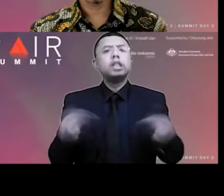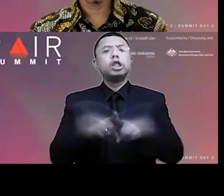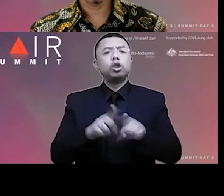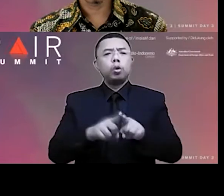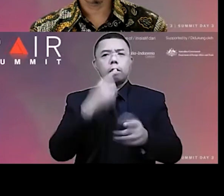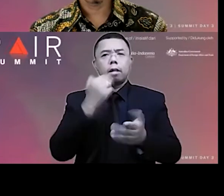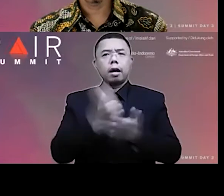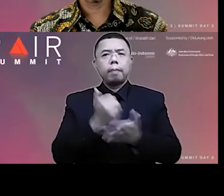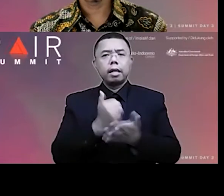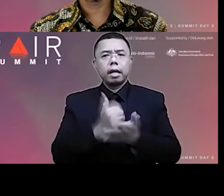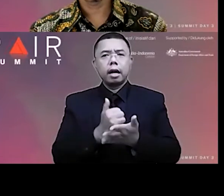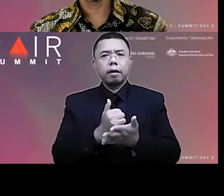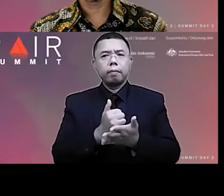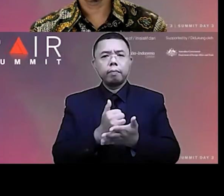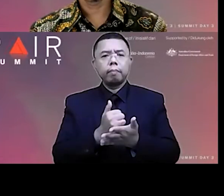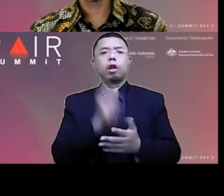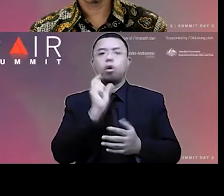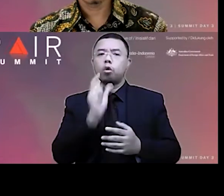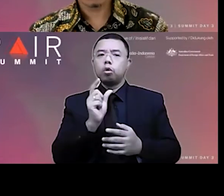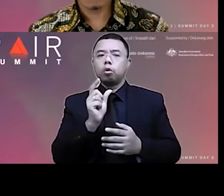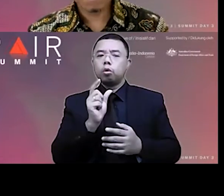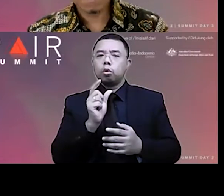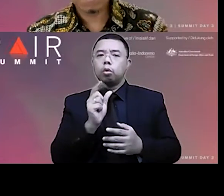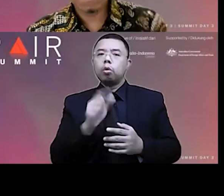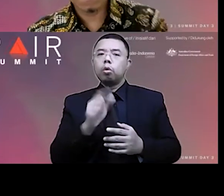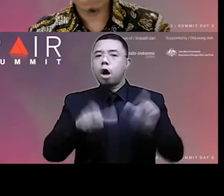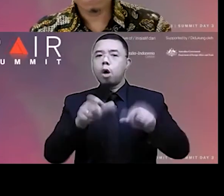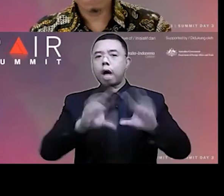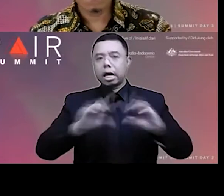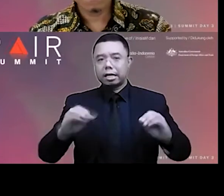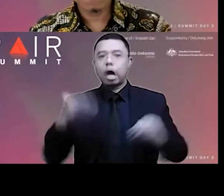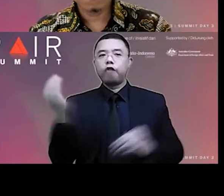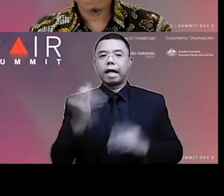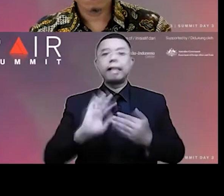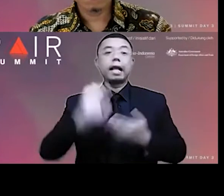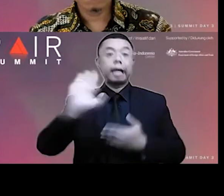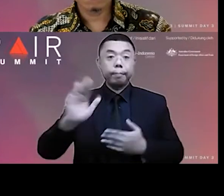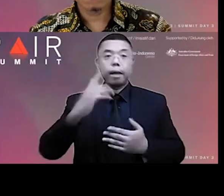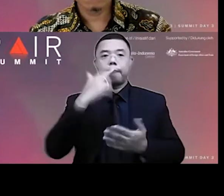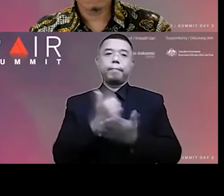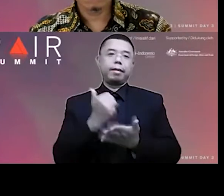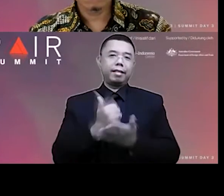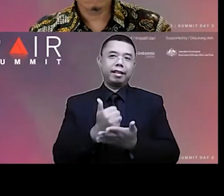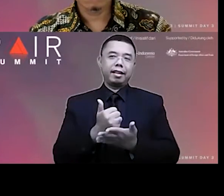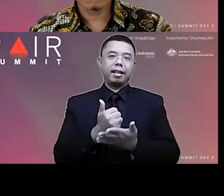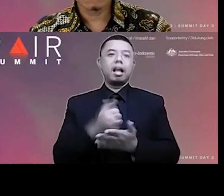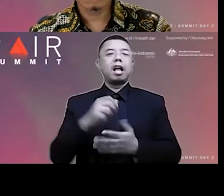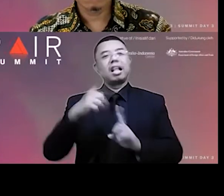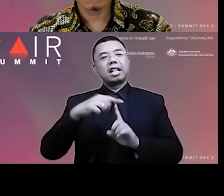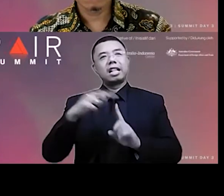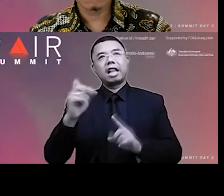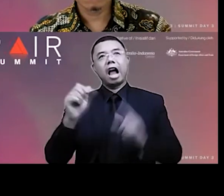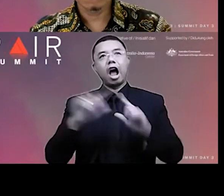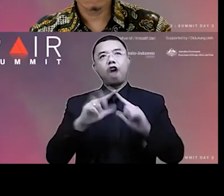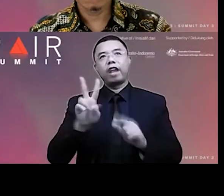in the future is very, very important. And therefore, actually, Traveloka works with the government as well to do this in a few areas in